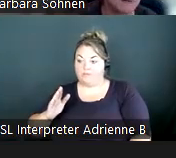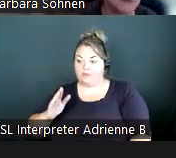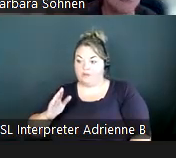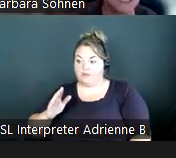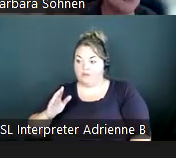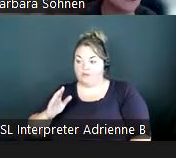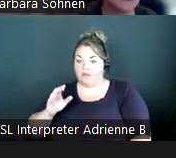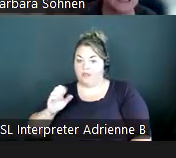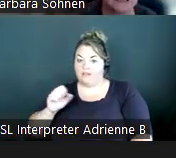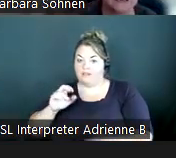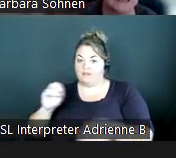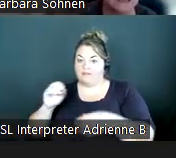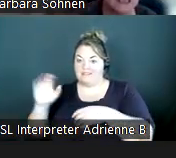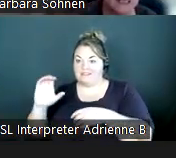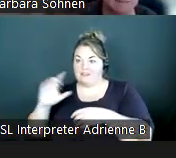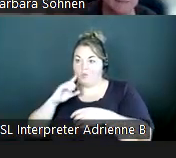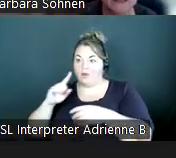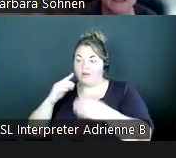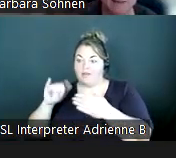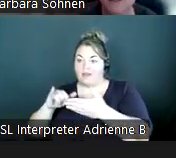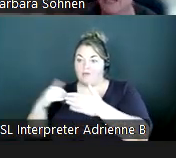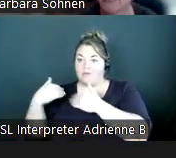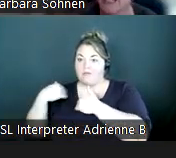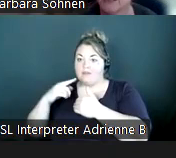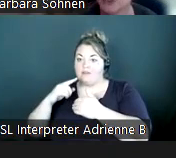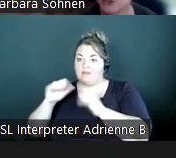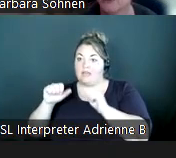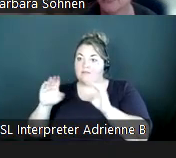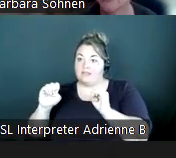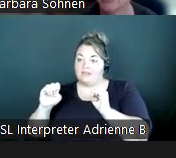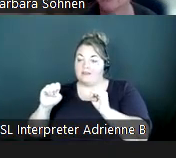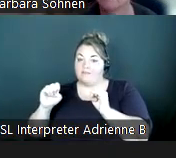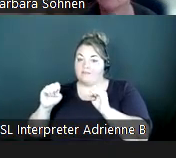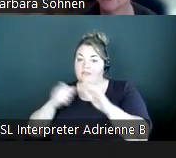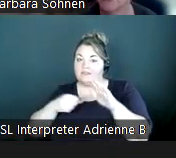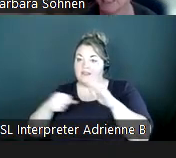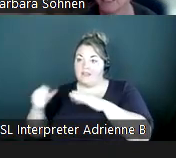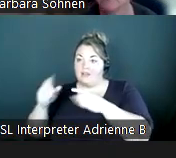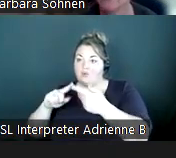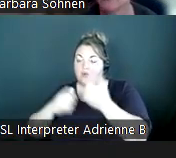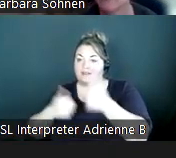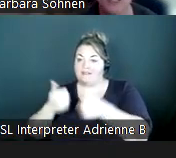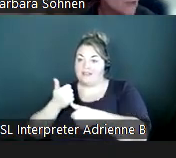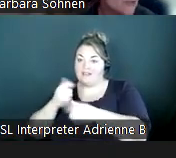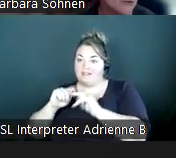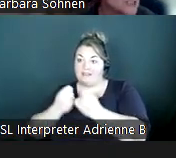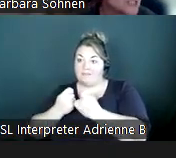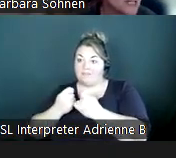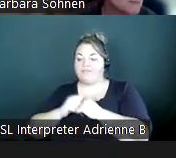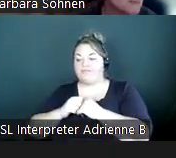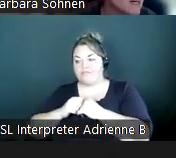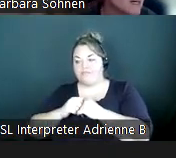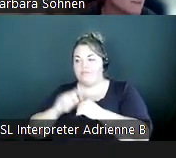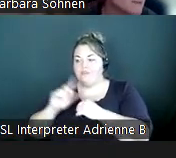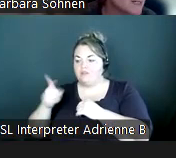that responsibility is can be delegated to an executive and an executive team. So it just